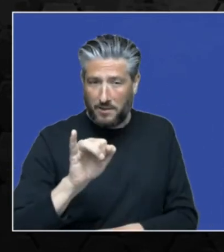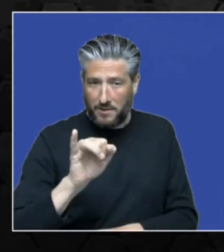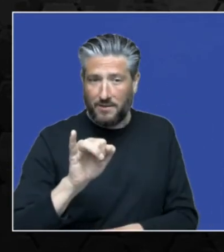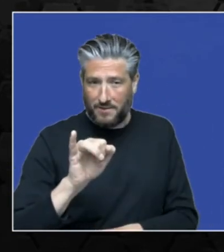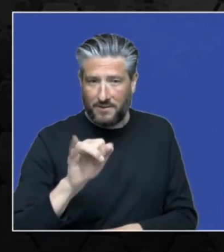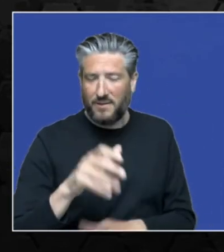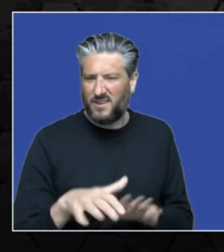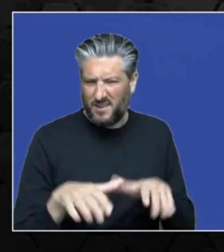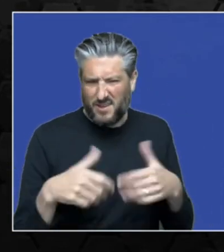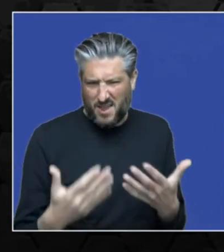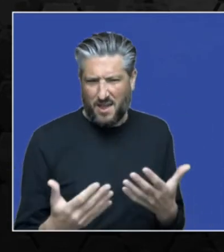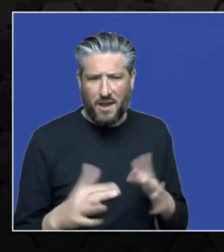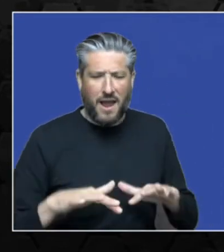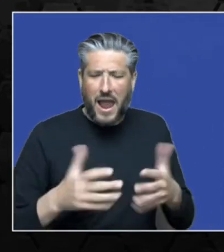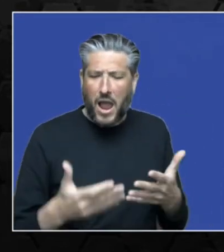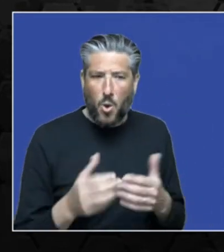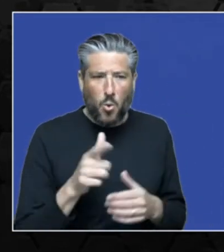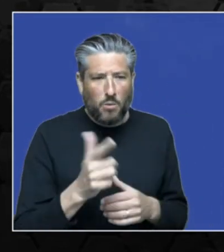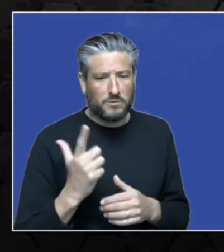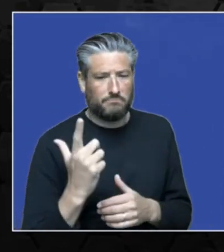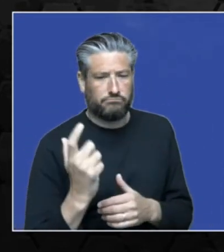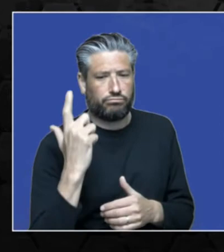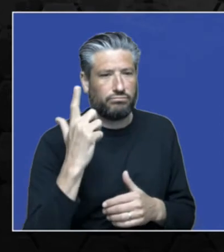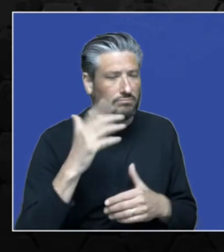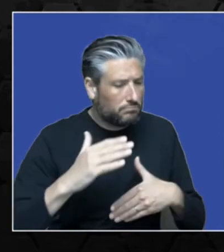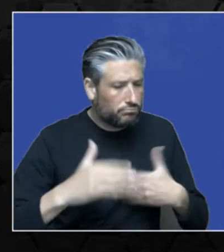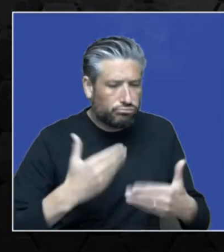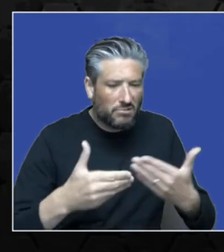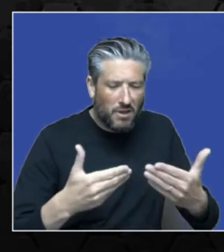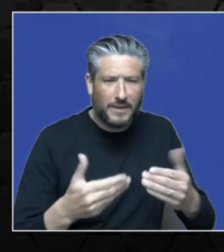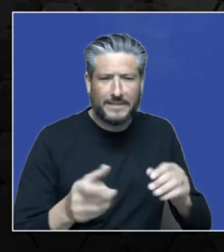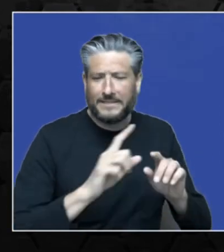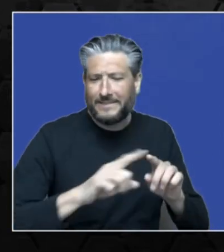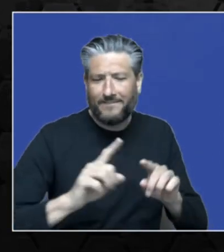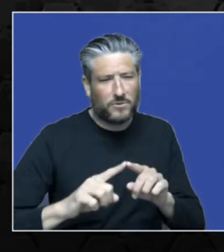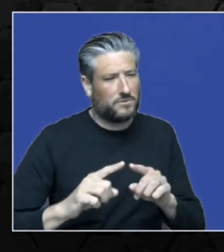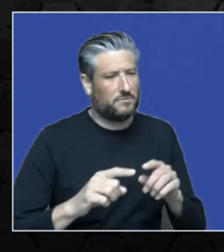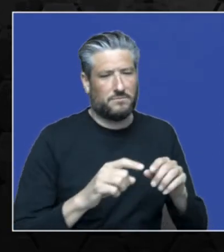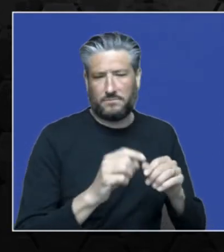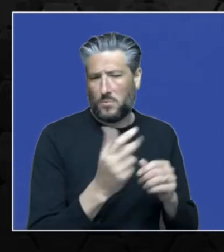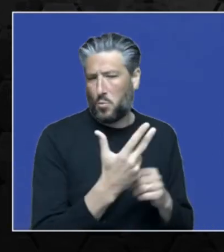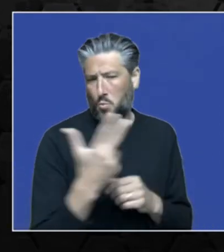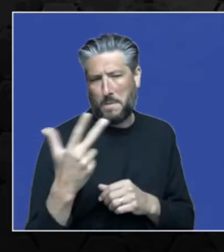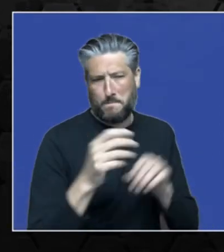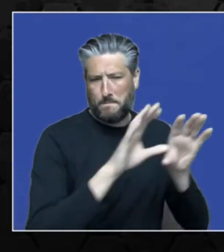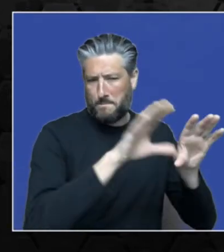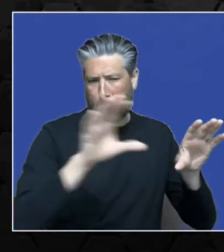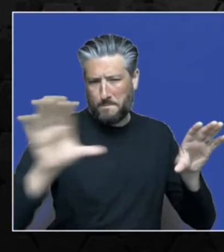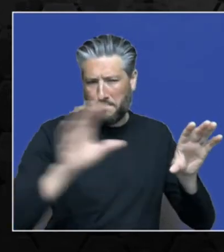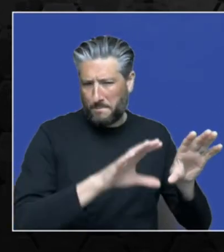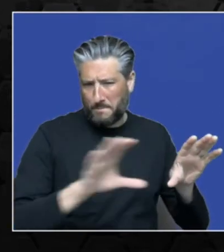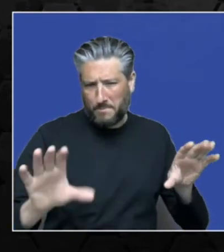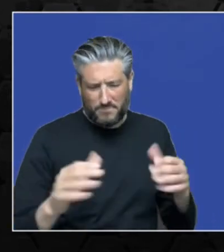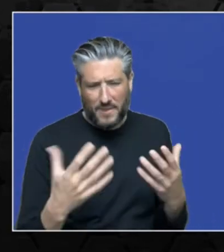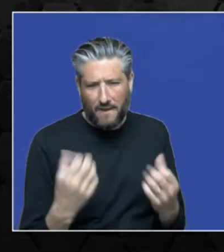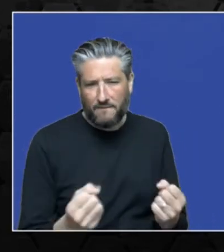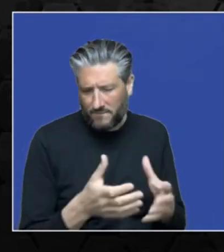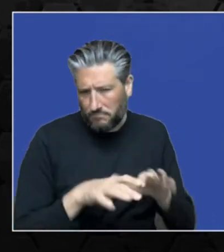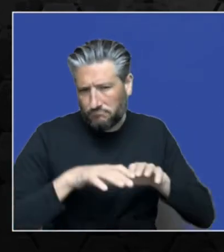Actually, what are the various other domains, And one last closing remark before we go into the questions I would like to share is